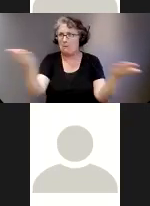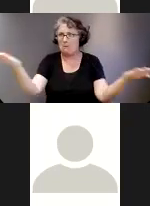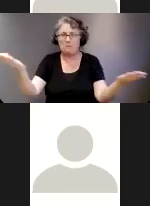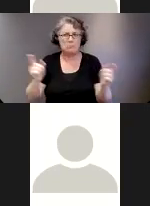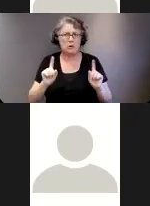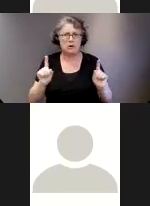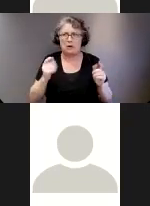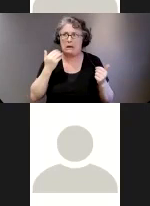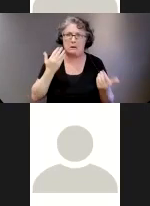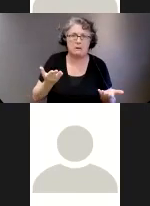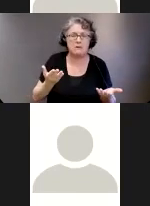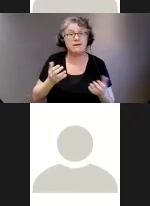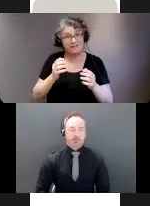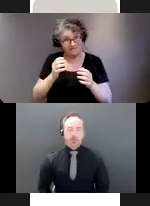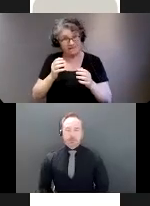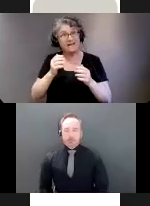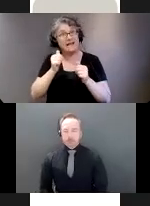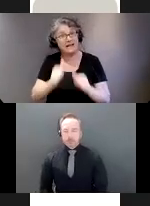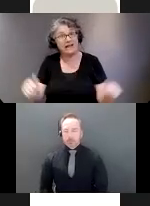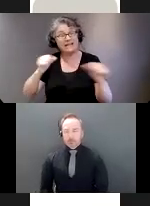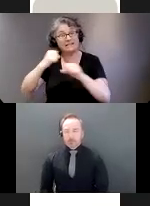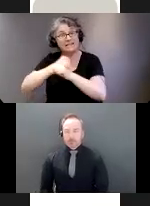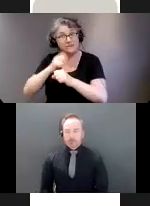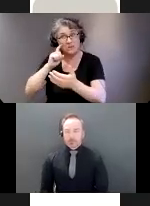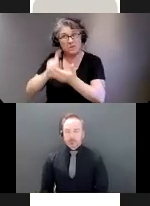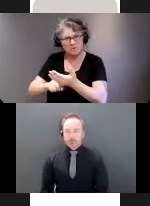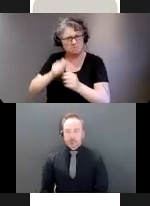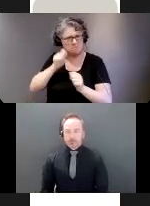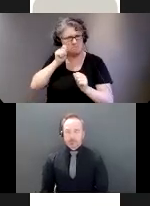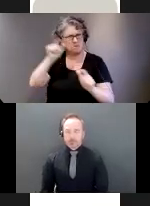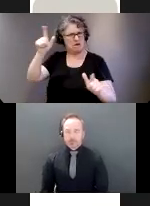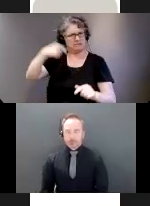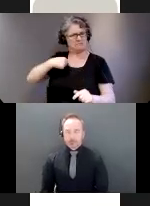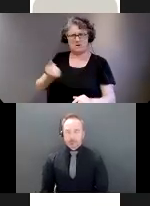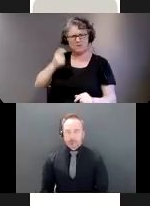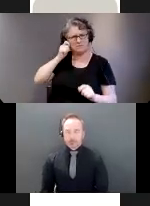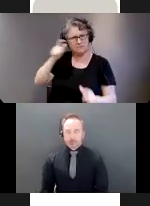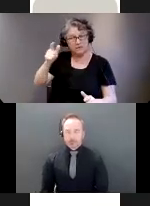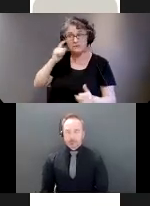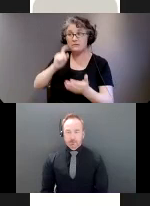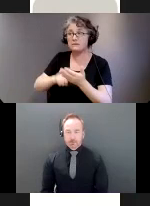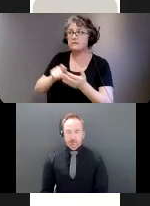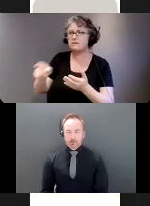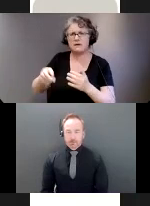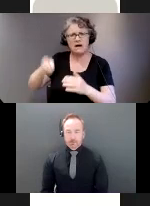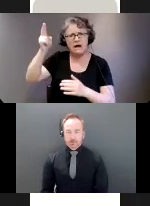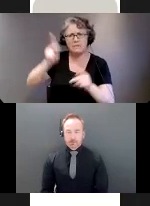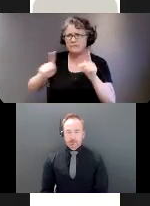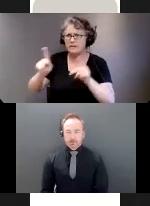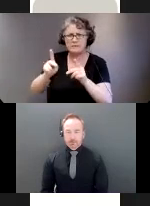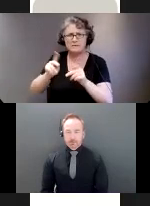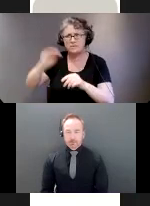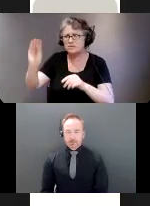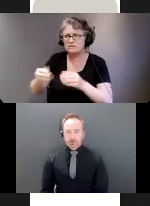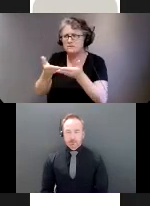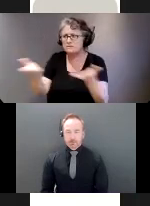Any statistics you look at about this are usually surprising to me, that it's quite high. Of